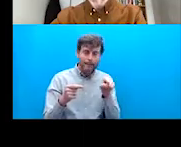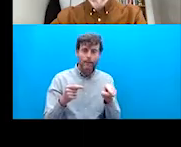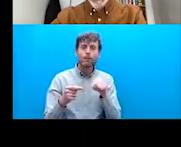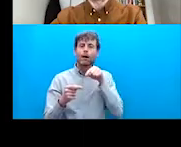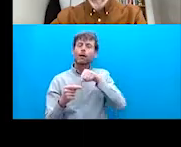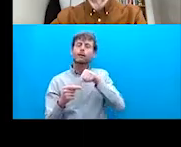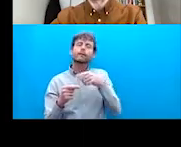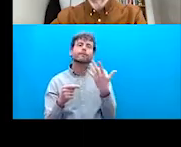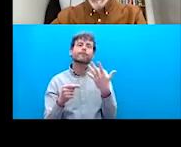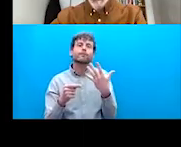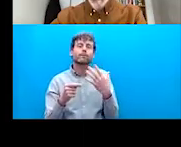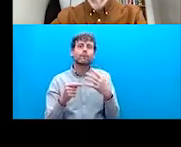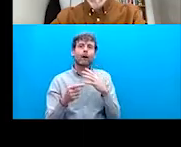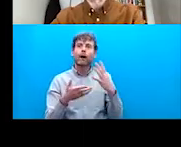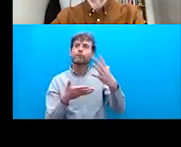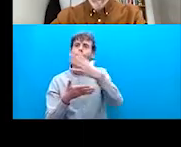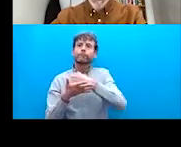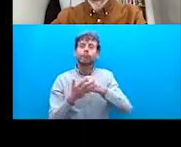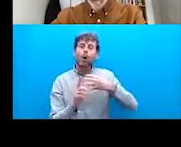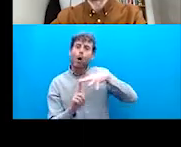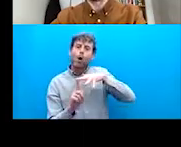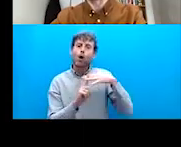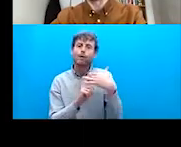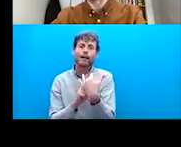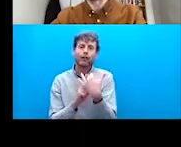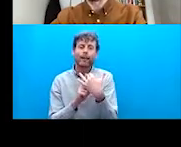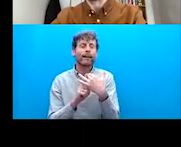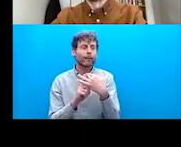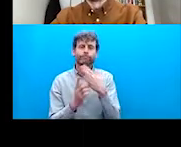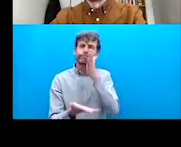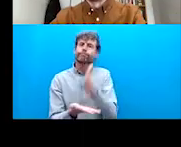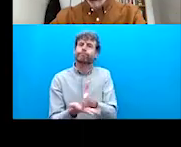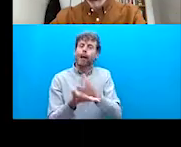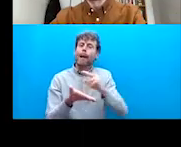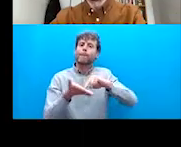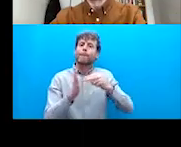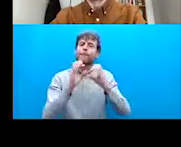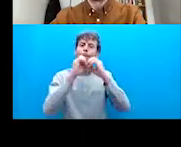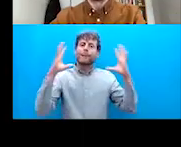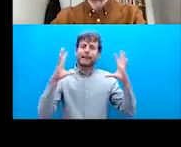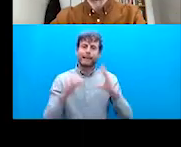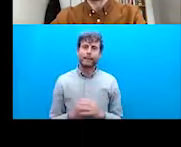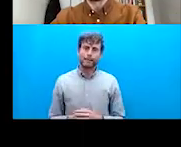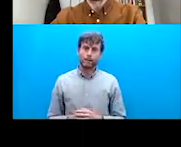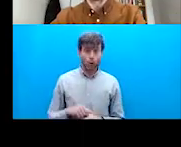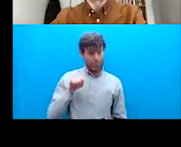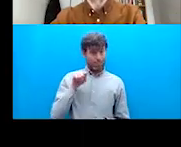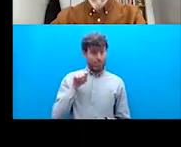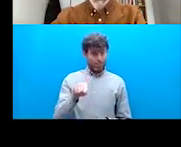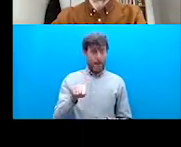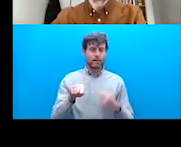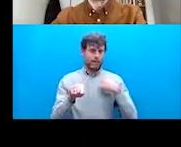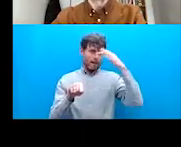recovering contextually appropriate meanings. So this is the idea behind the theory that I'm currently thinking